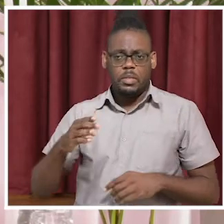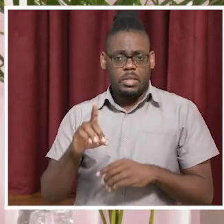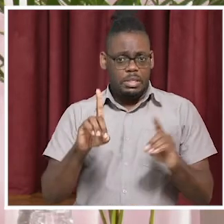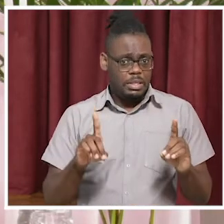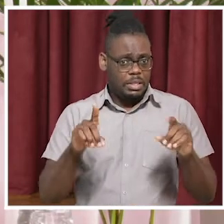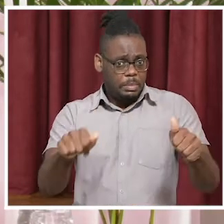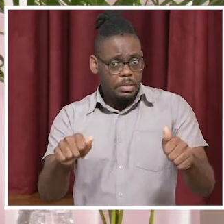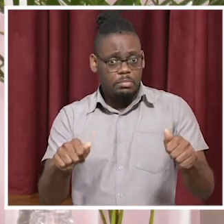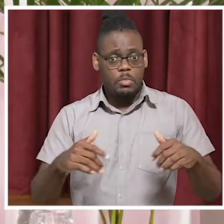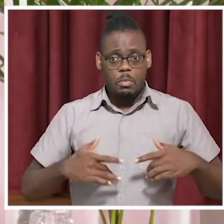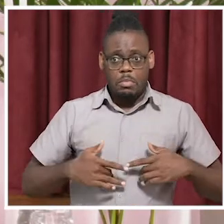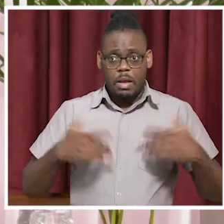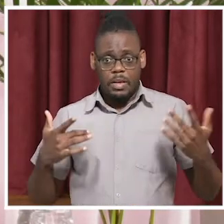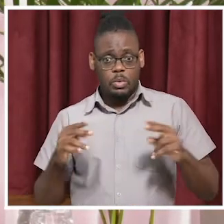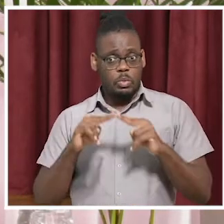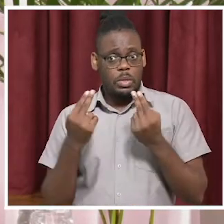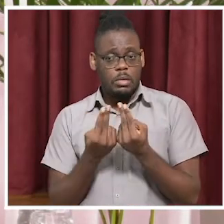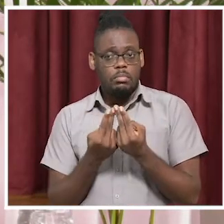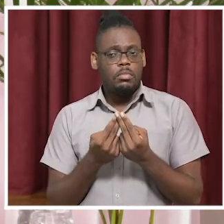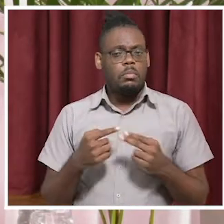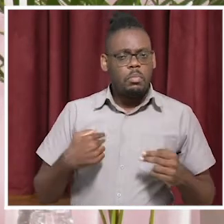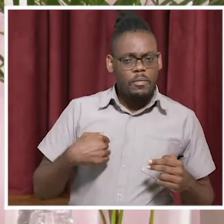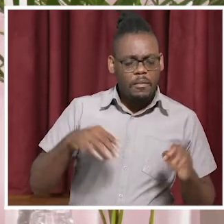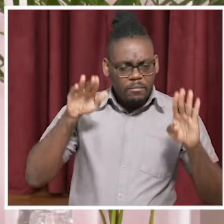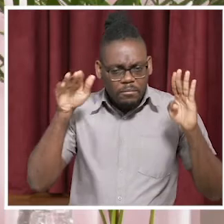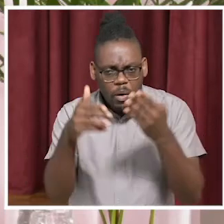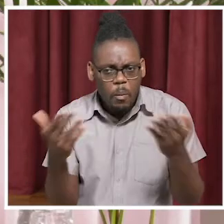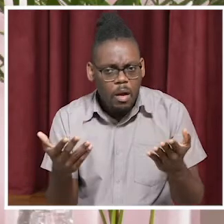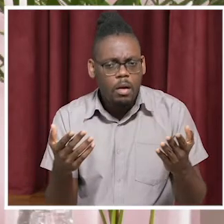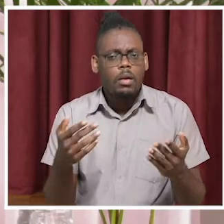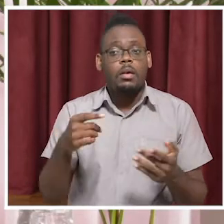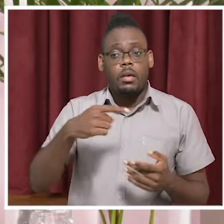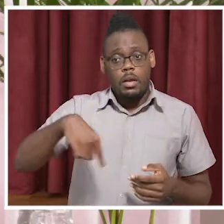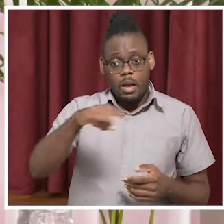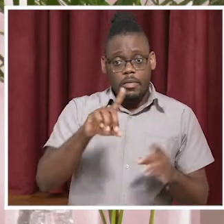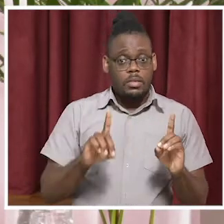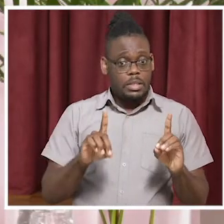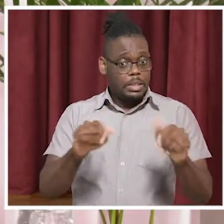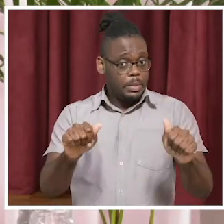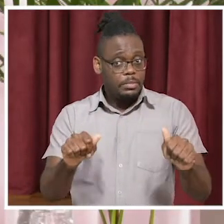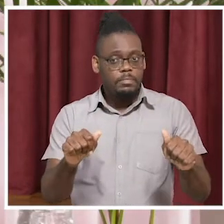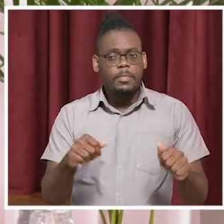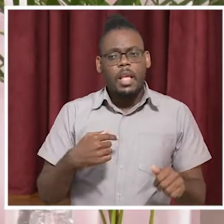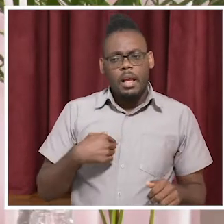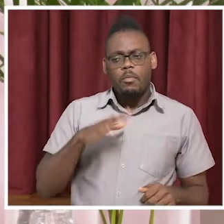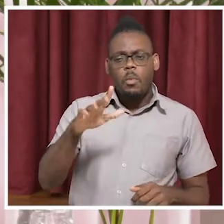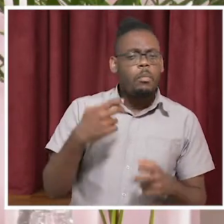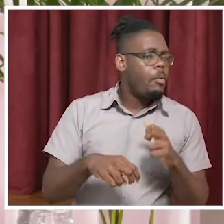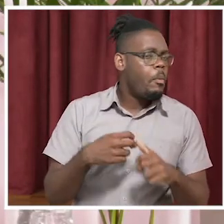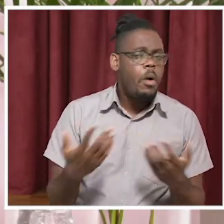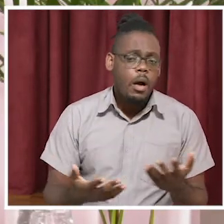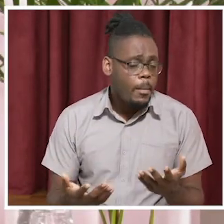with matters that relate to our disabled. Not just our clients,